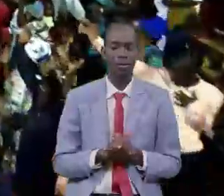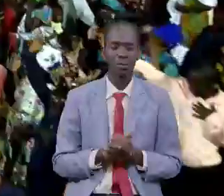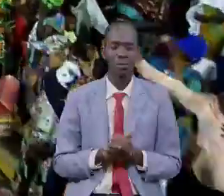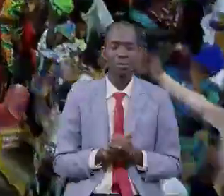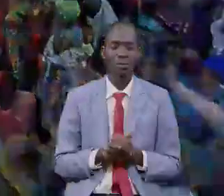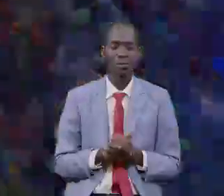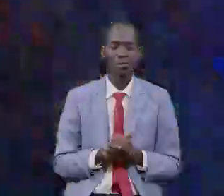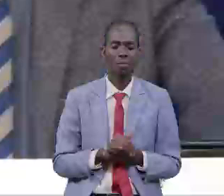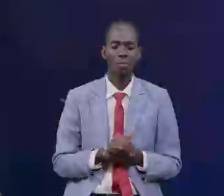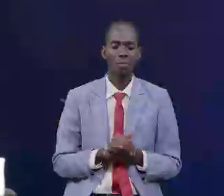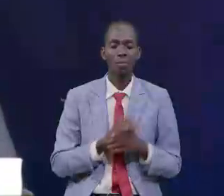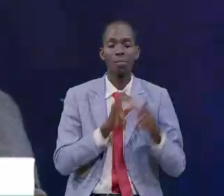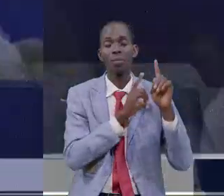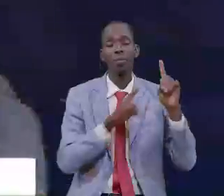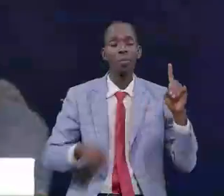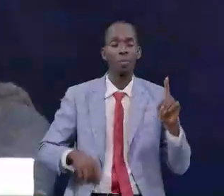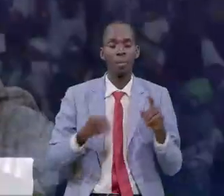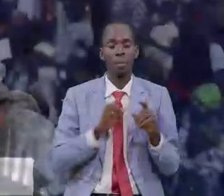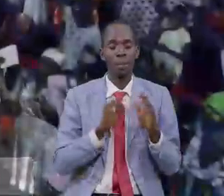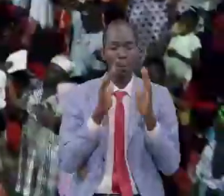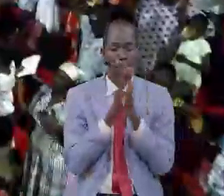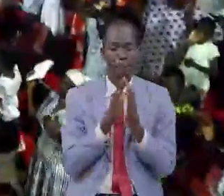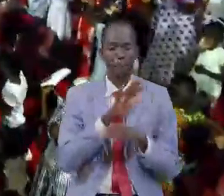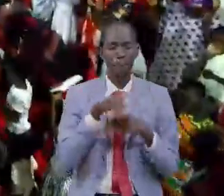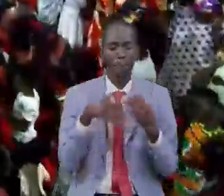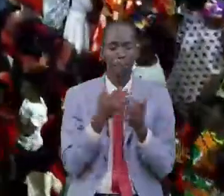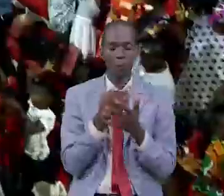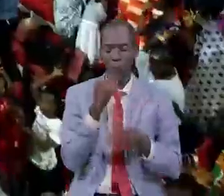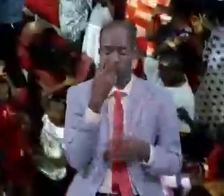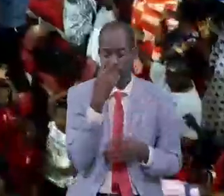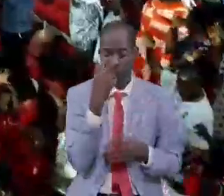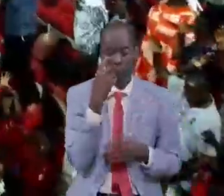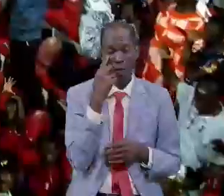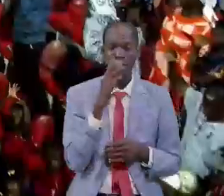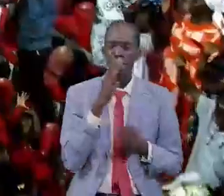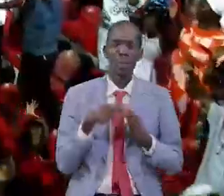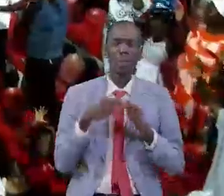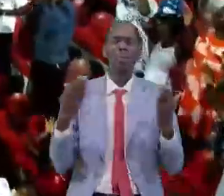Lord, I pray that those blind eyes be opened right now.